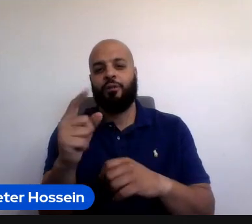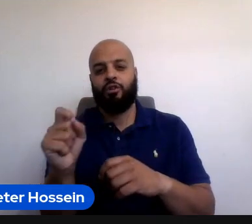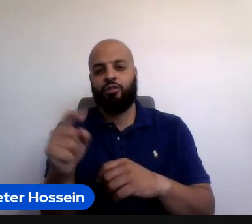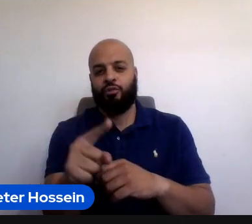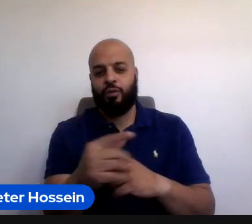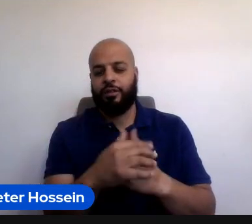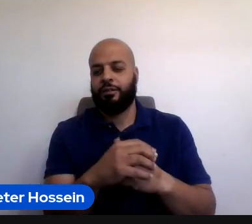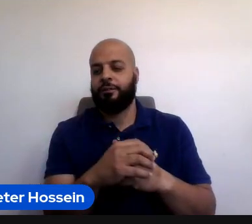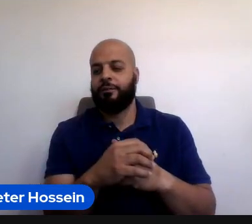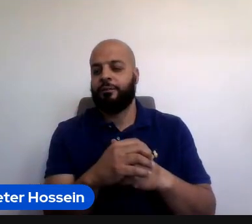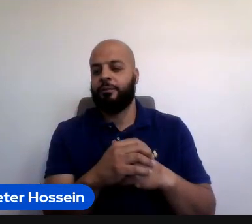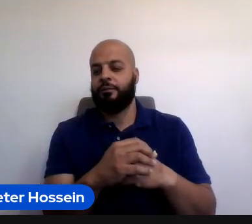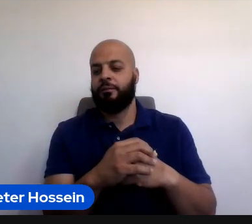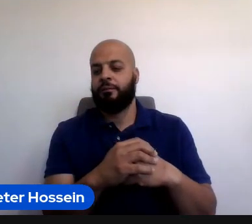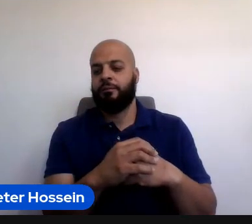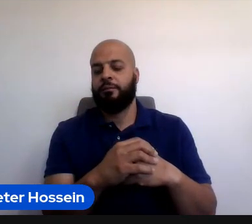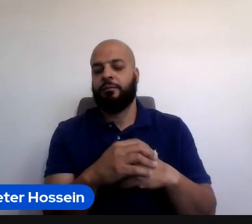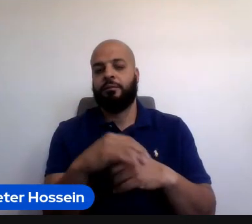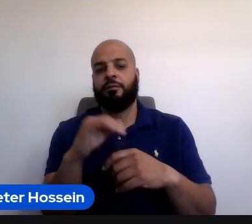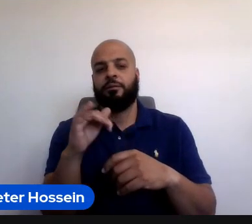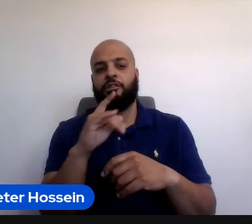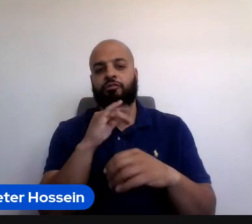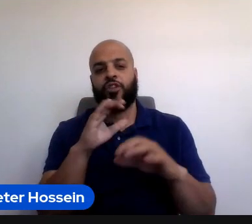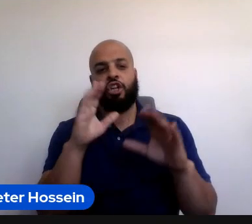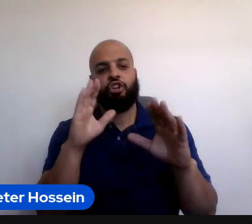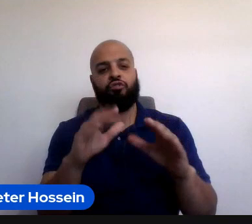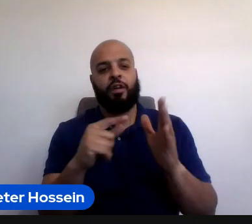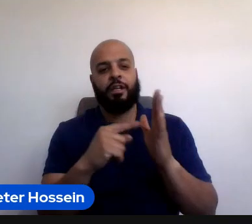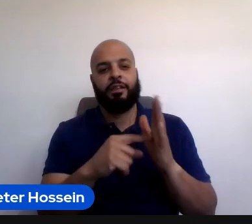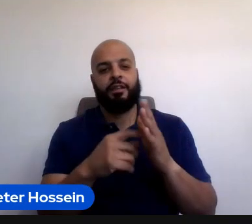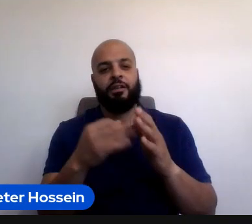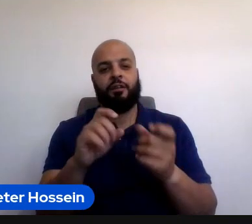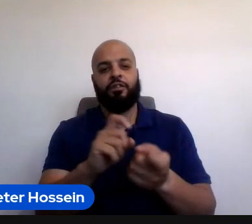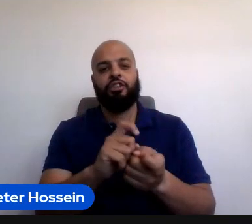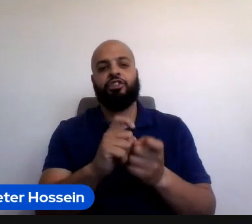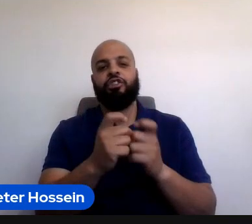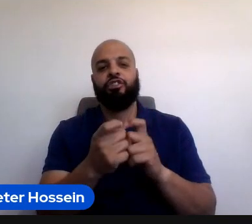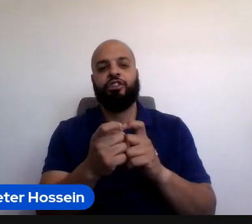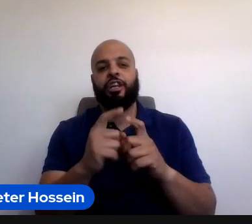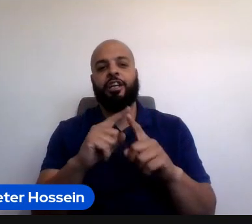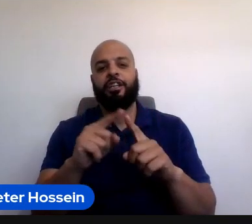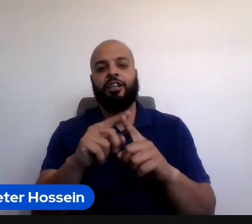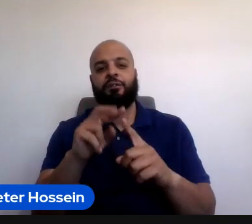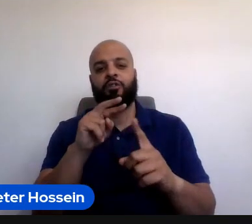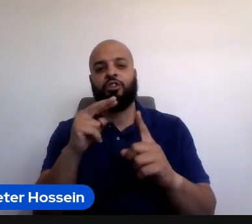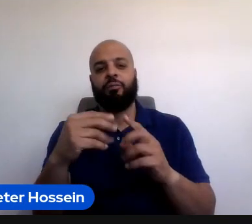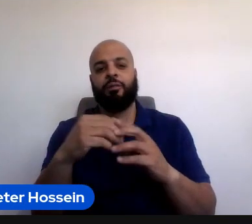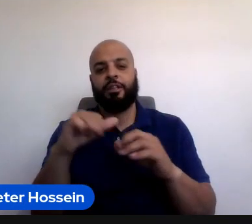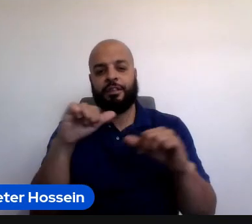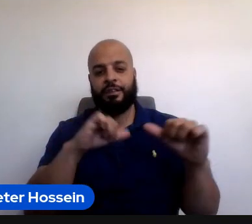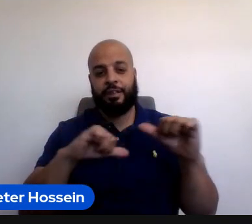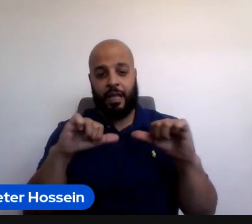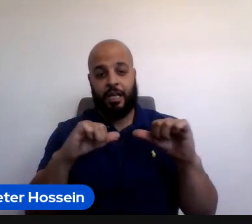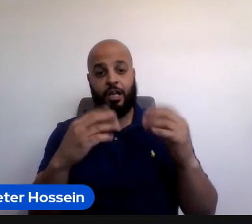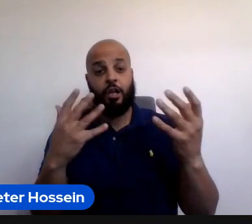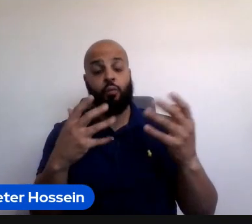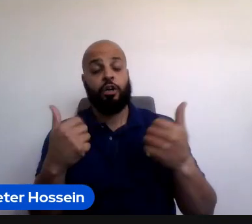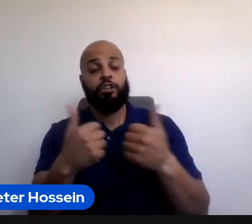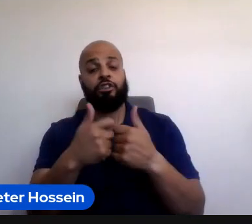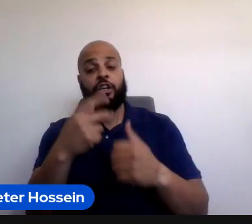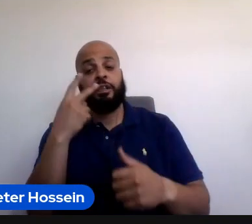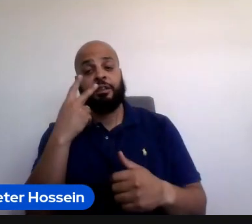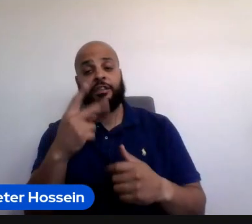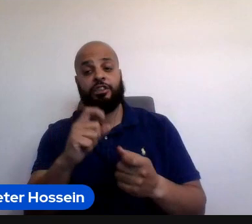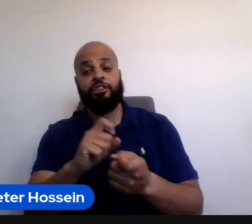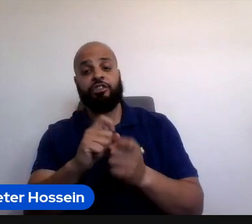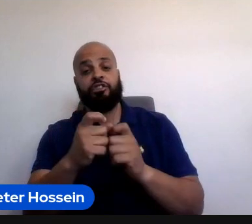question. That it was a great example of changing paradigms in science. What challenges do you see in changing the